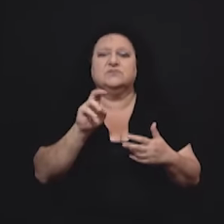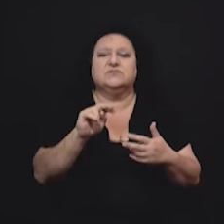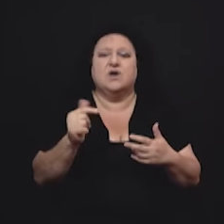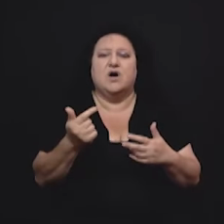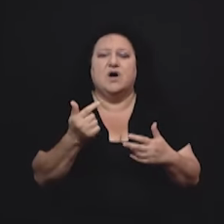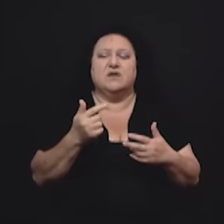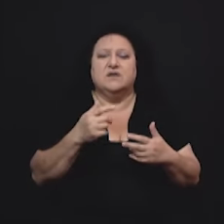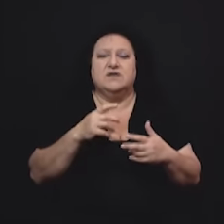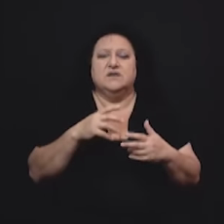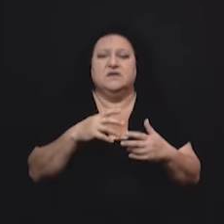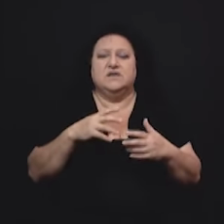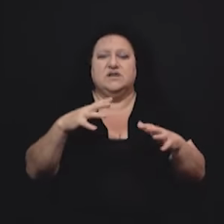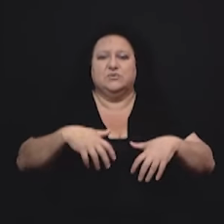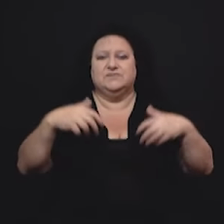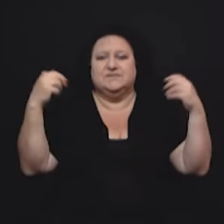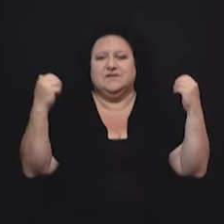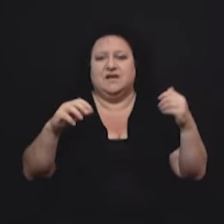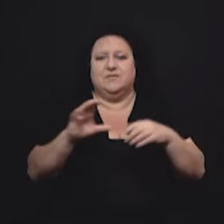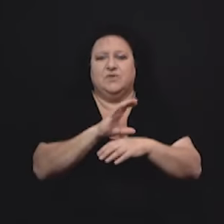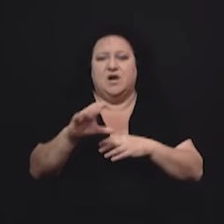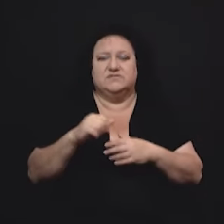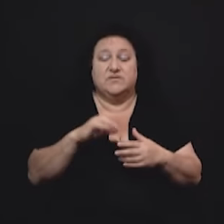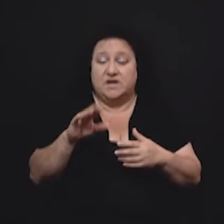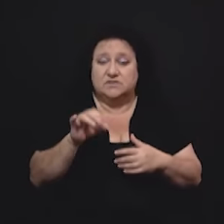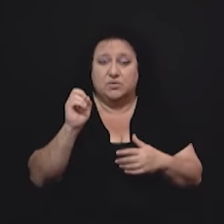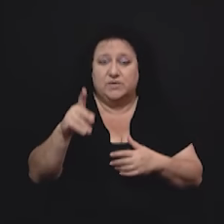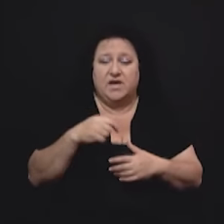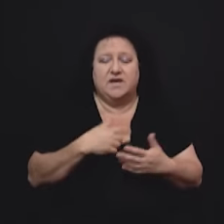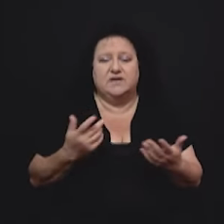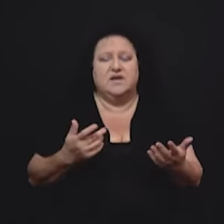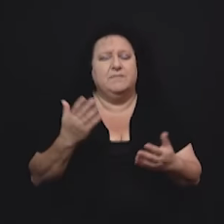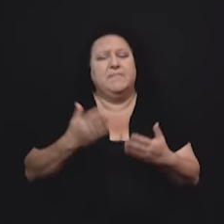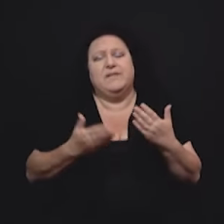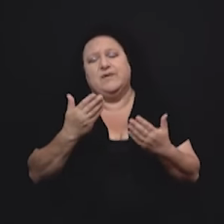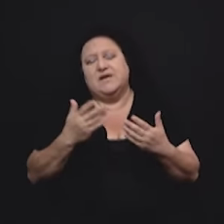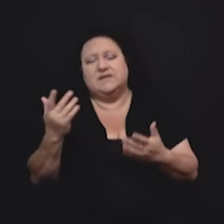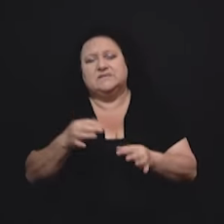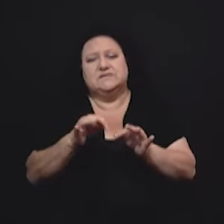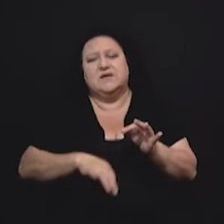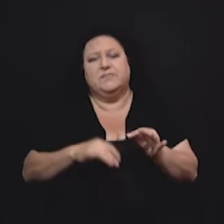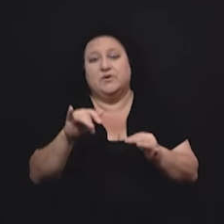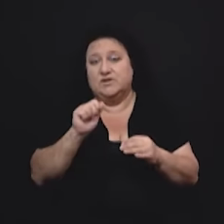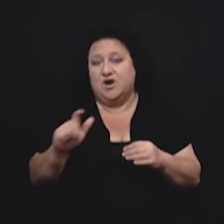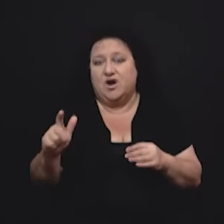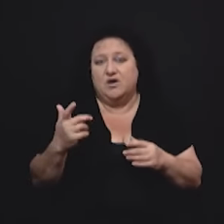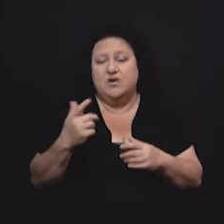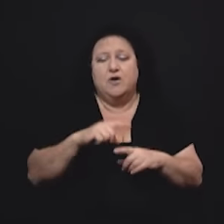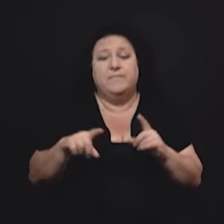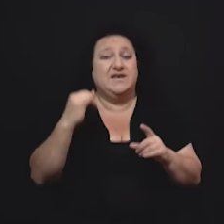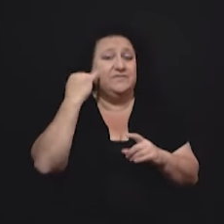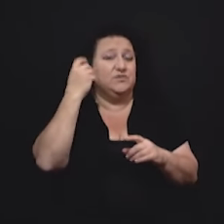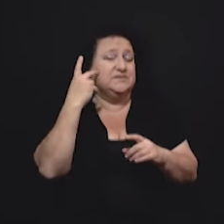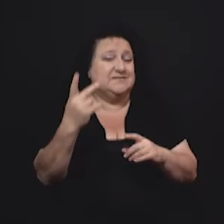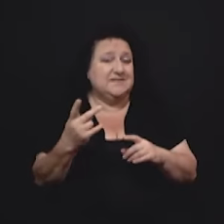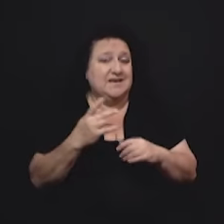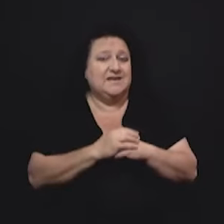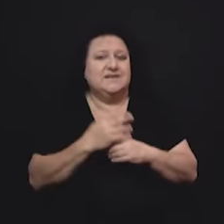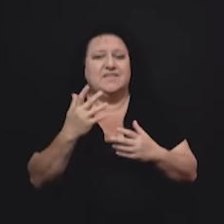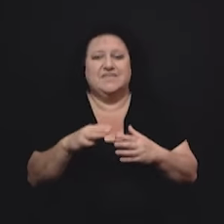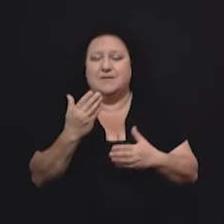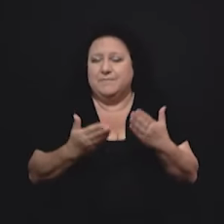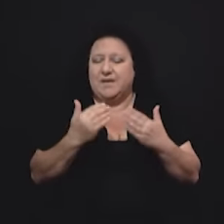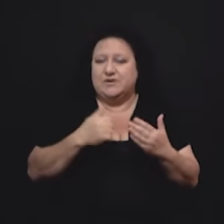It may look really, really simple, y'all, but I believe that if we do this, we will see some of the same things that the early church saw. It may look